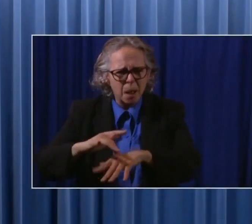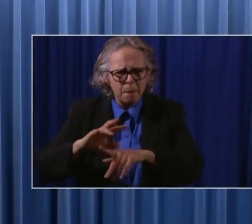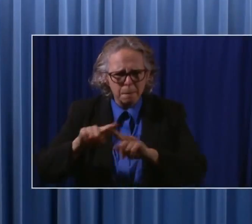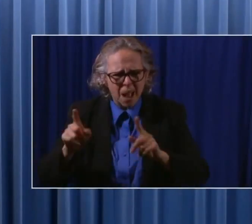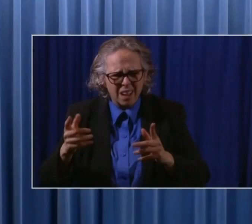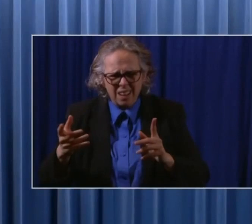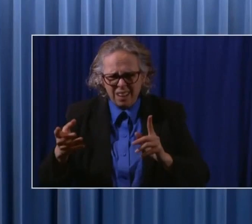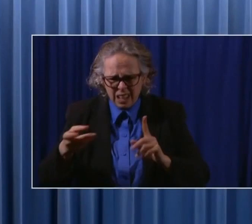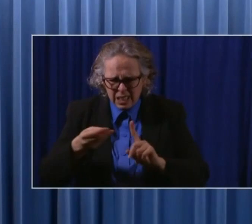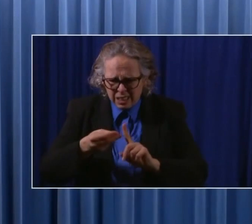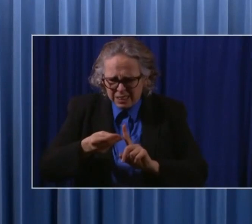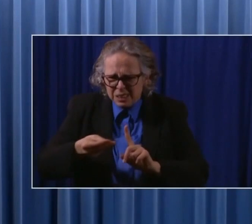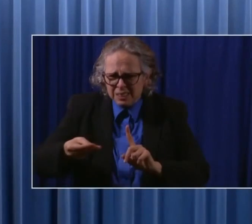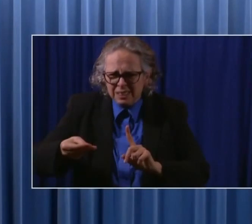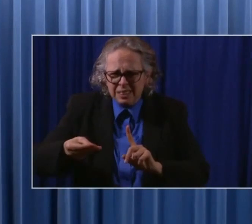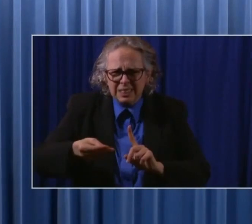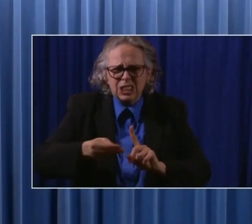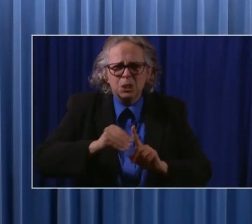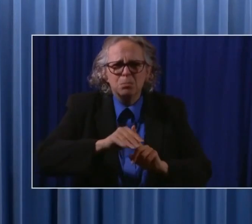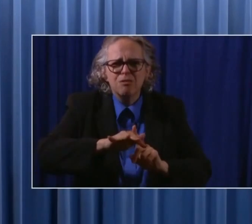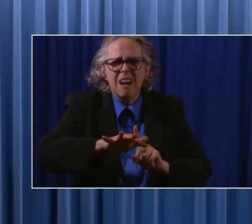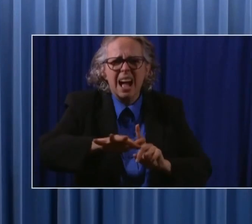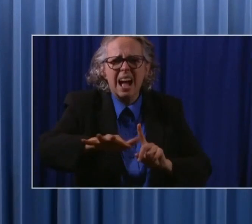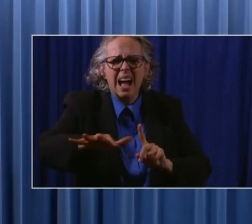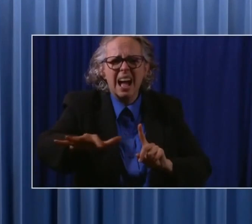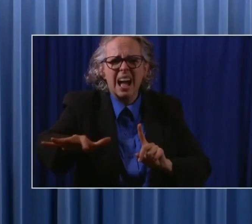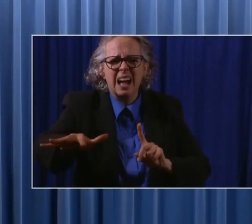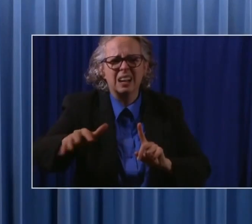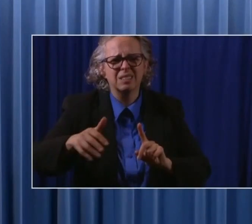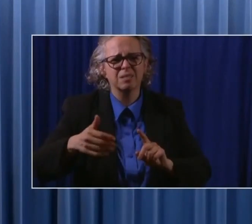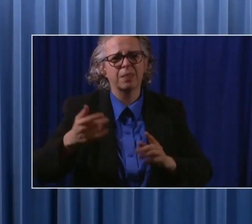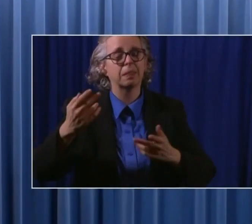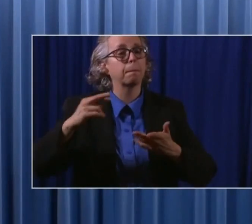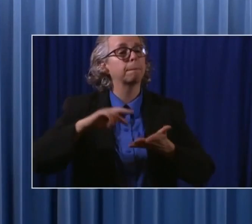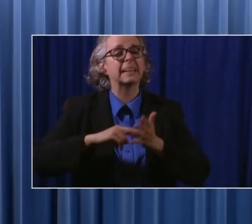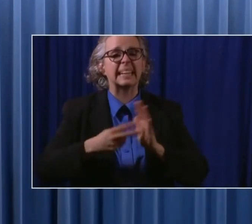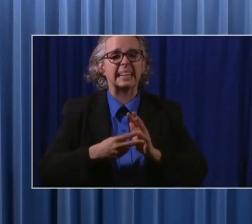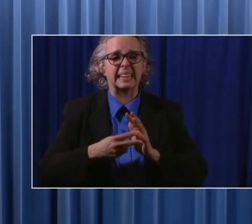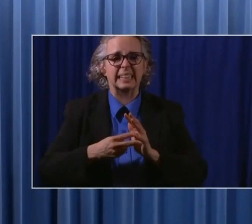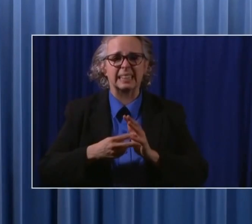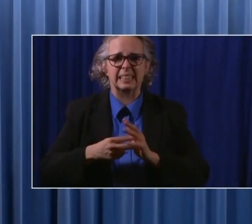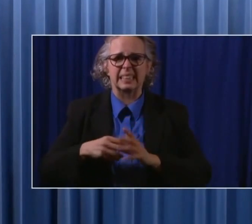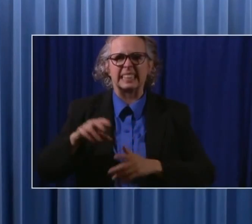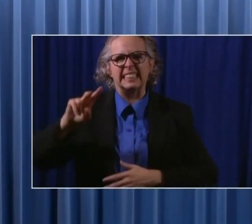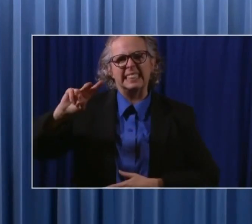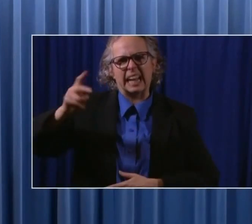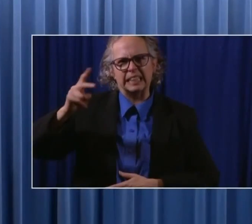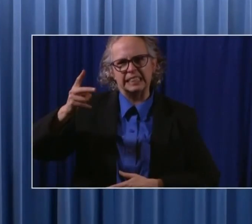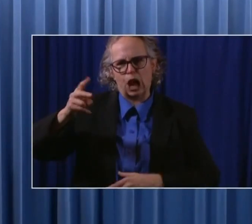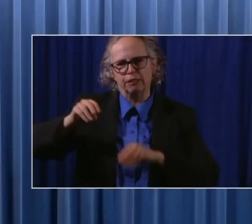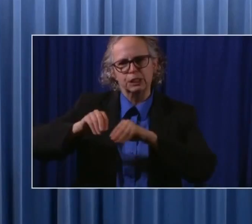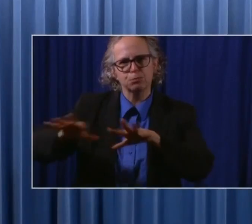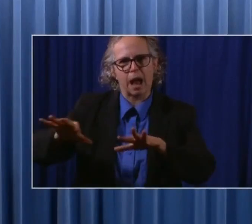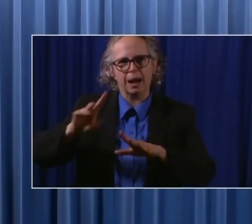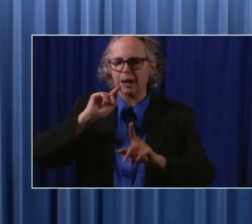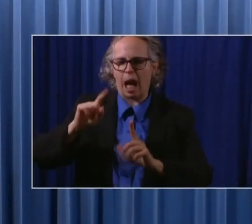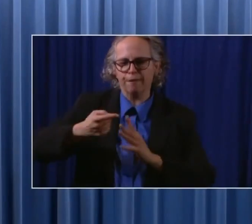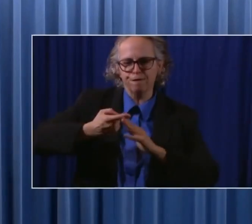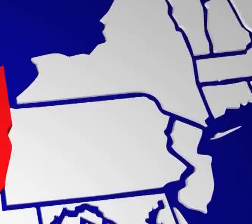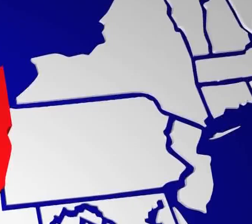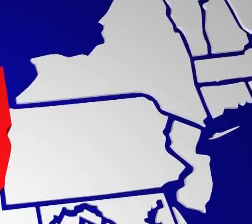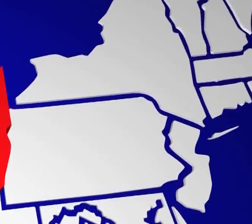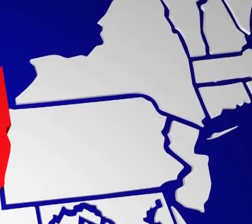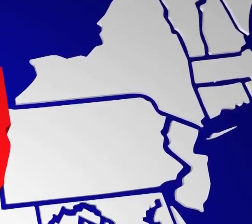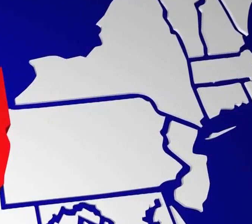What we're now seeing is what we call secondary spread. People who are infected with the virus from the initial event carried on to other people